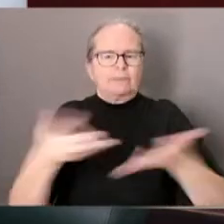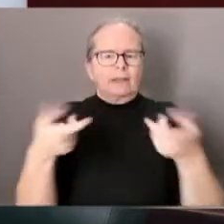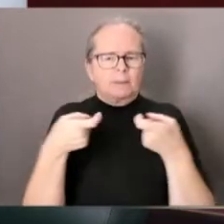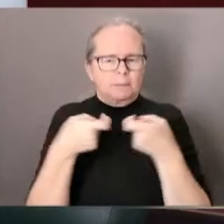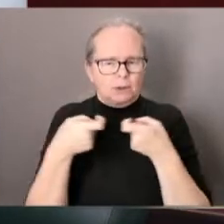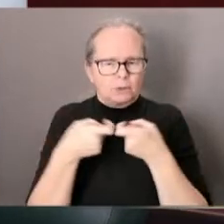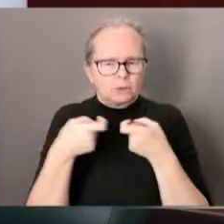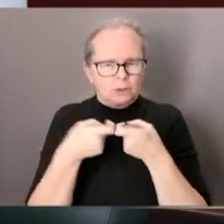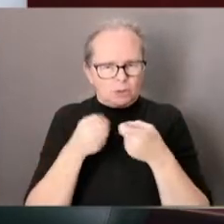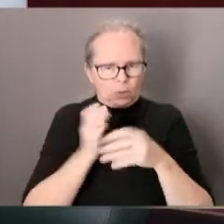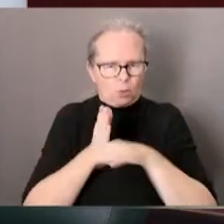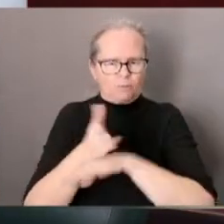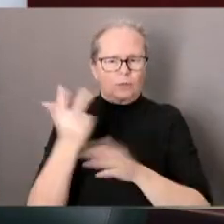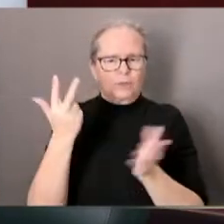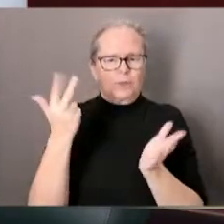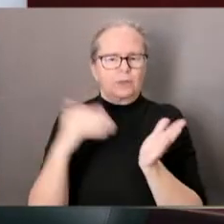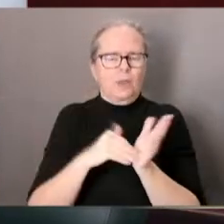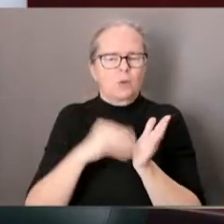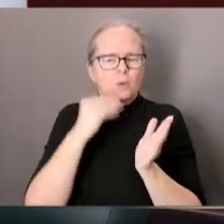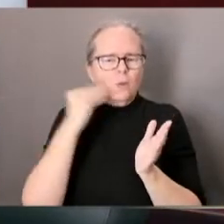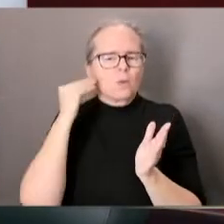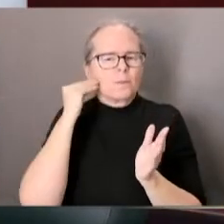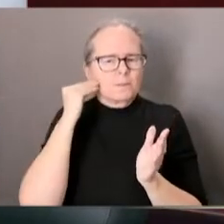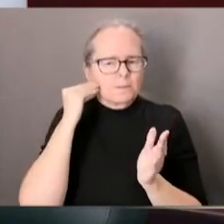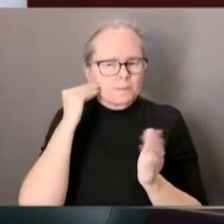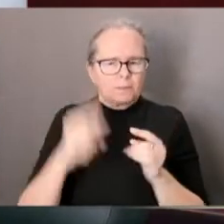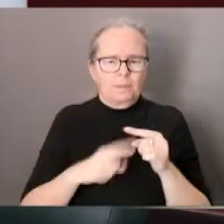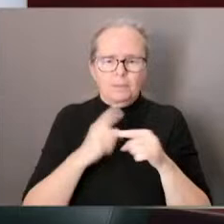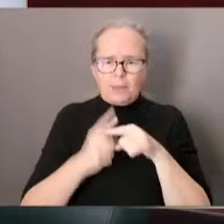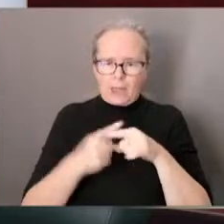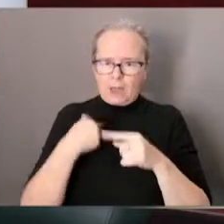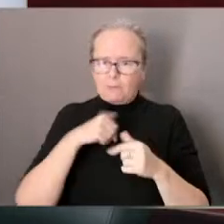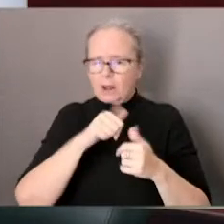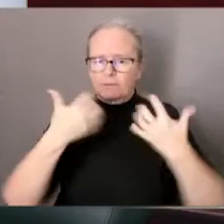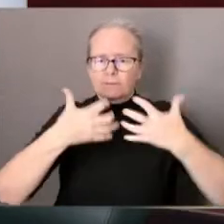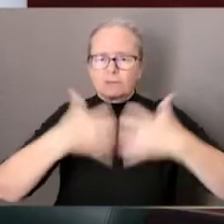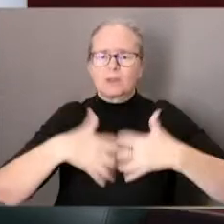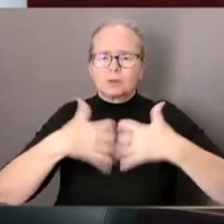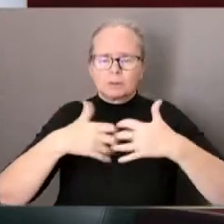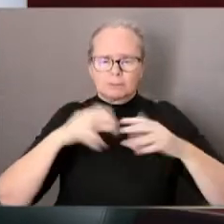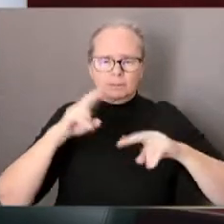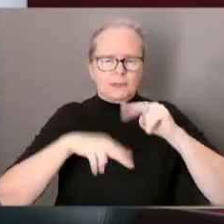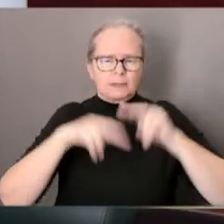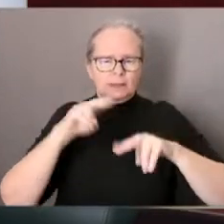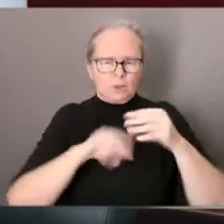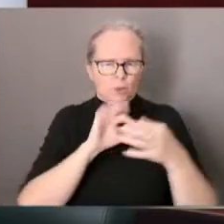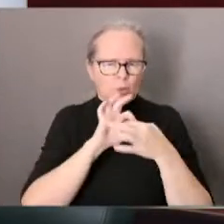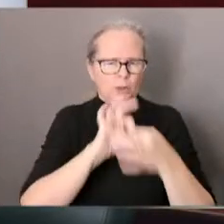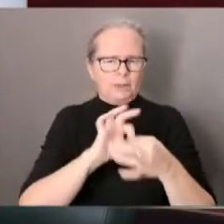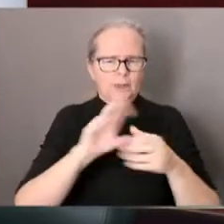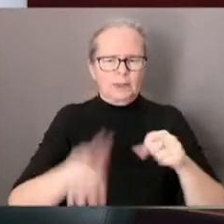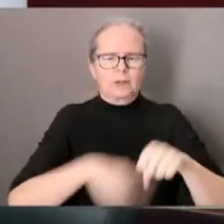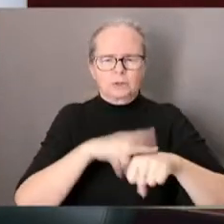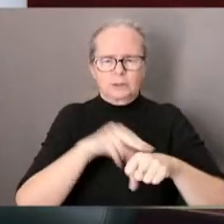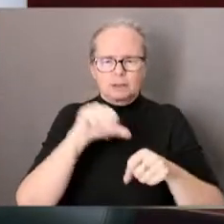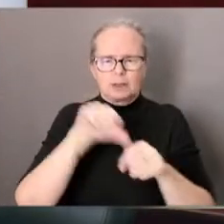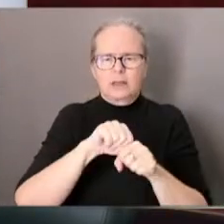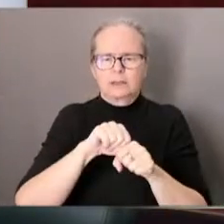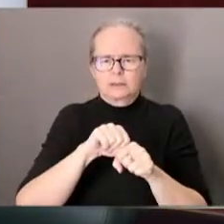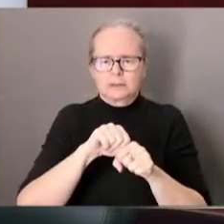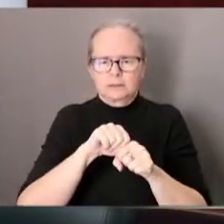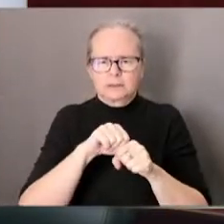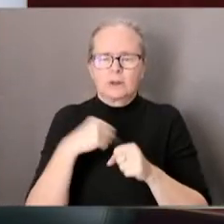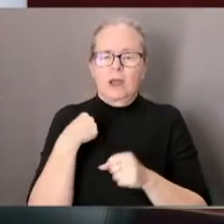that will produce gas to heat the county of two hills and of course Air Products 1.6 billion dollar blue hydrogen complex will make